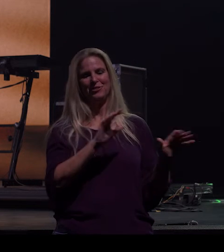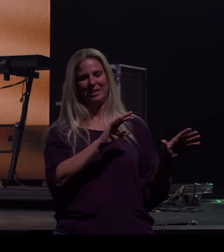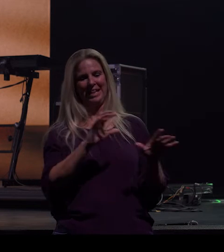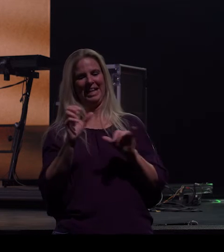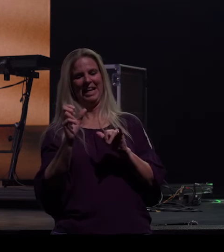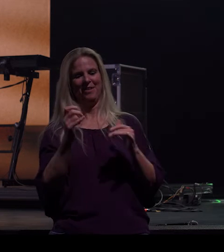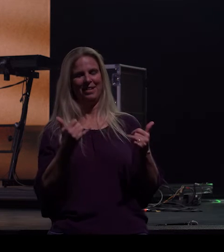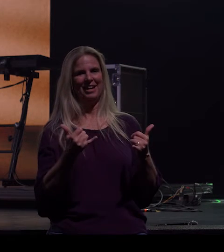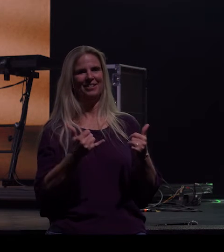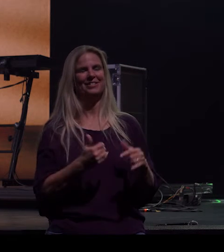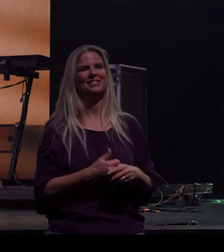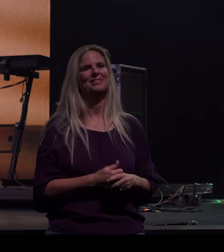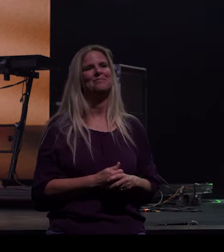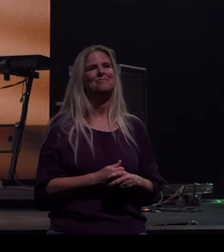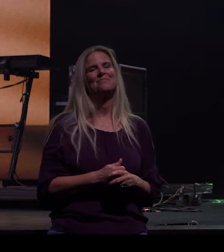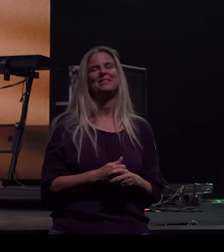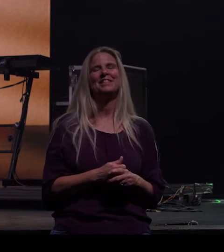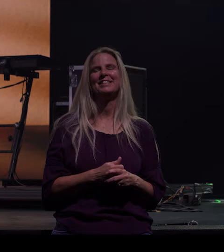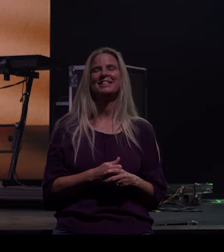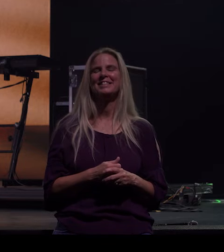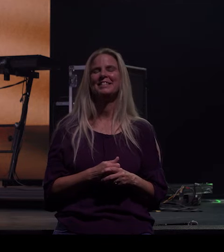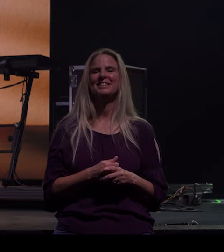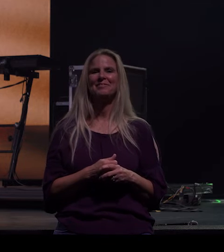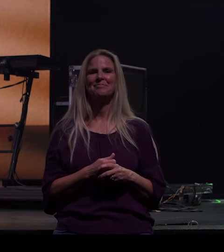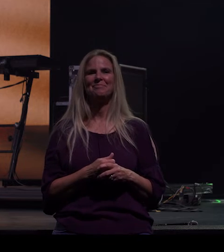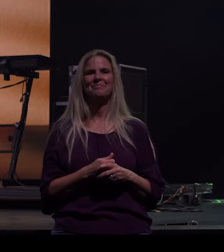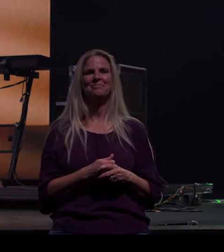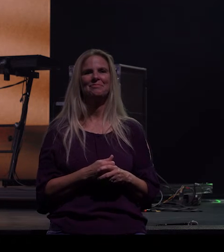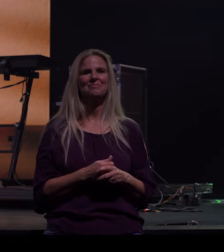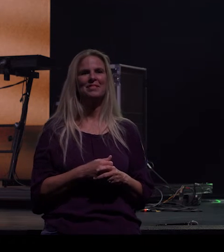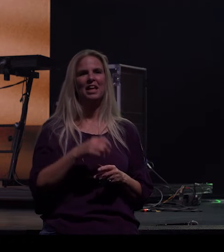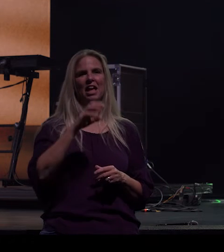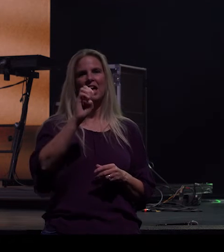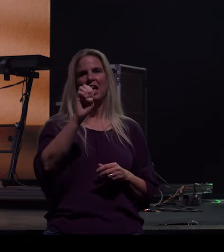like, I mean, just humor, right? What can we learn from Exodus